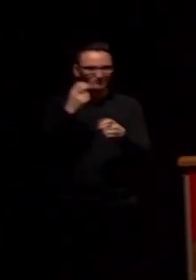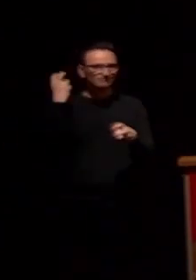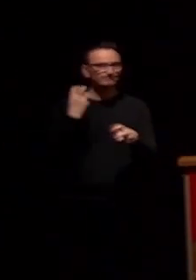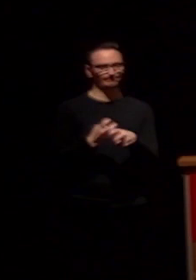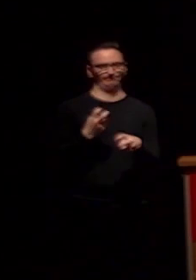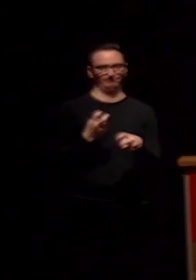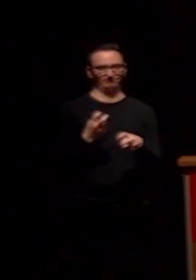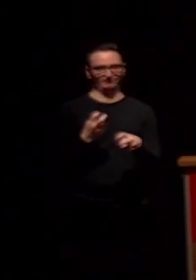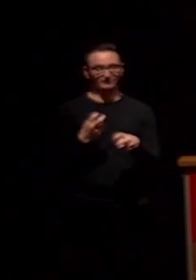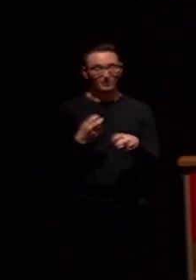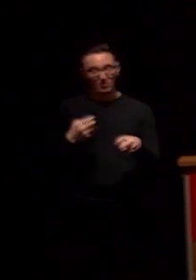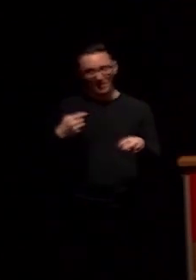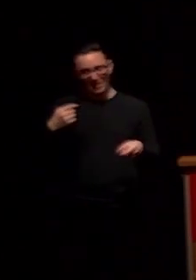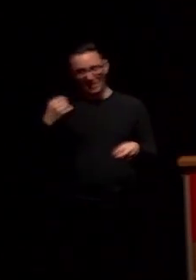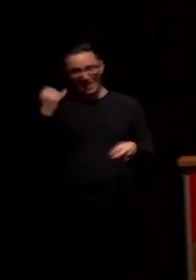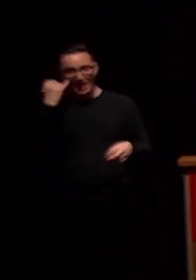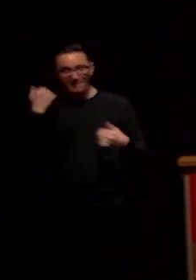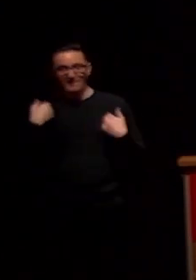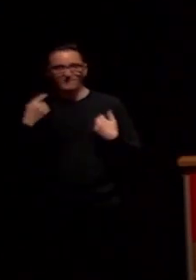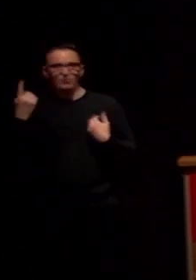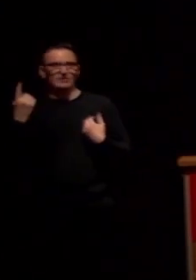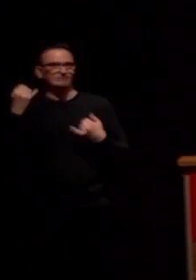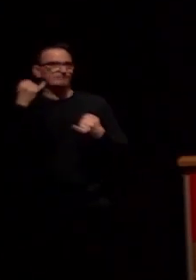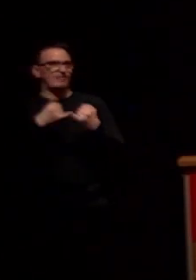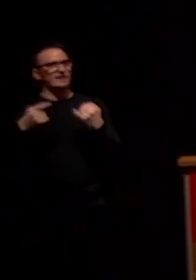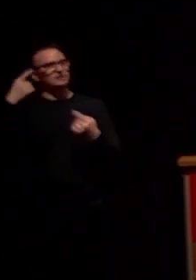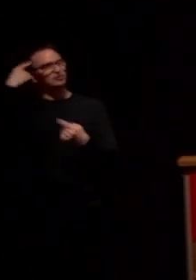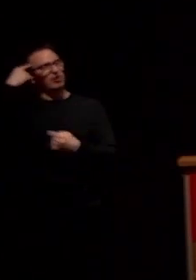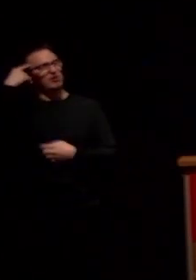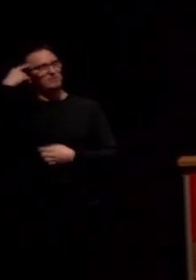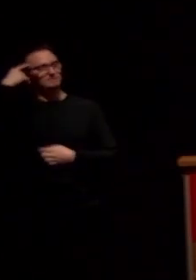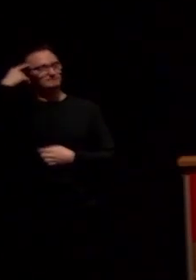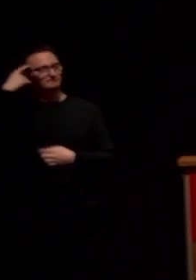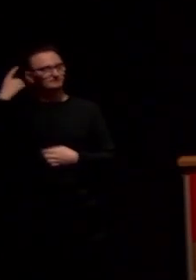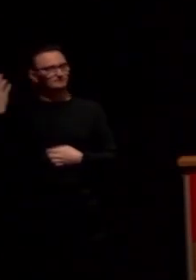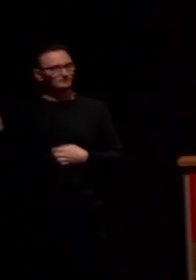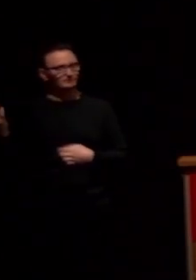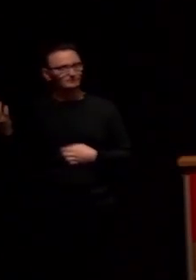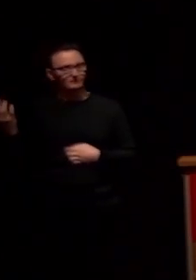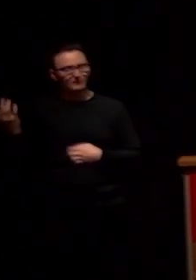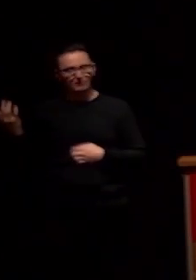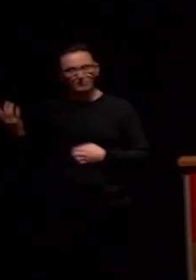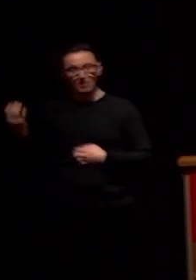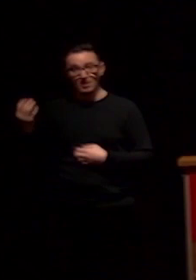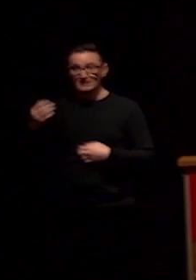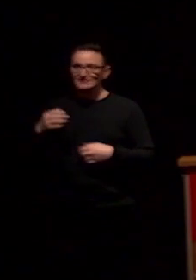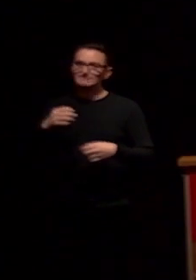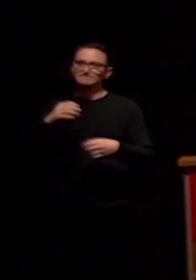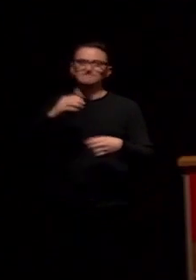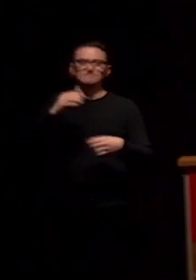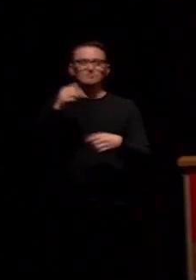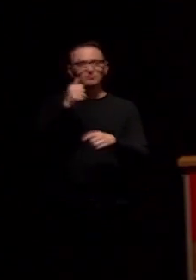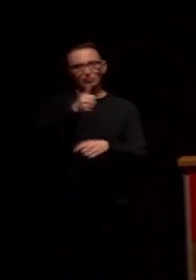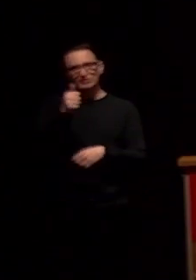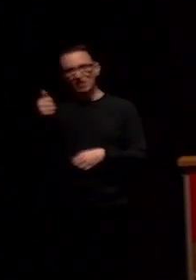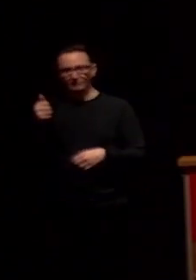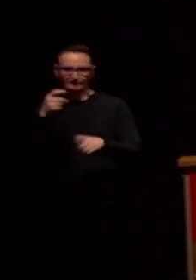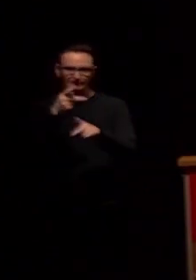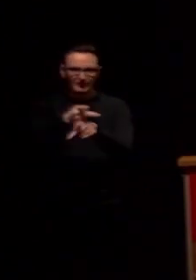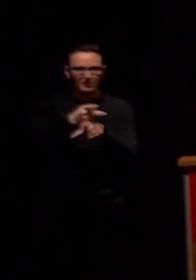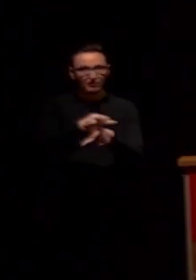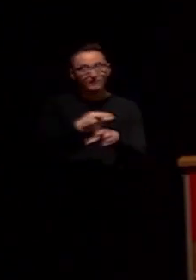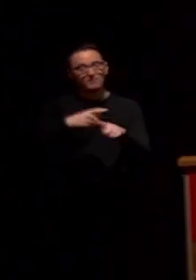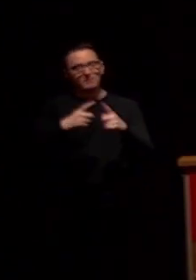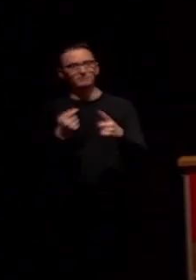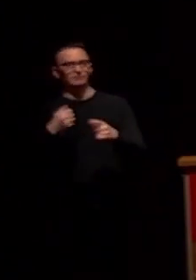if there's one just final thought that I can leave with you, is it does, you know, start to take care of yourself. But when I talked